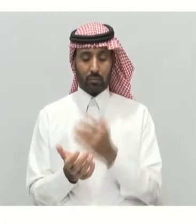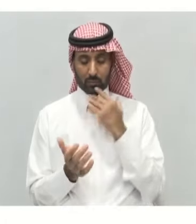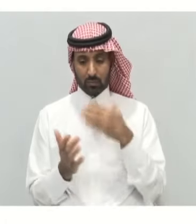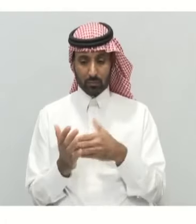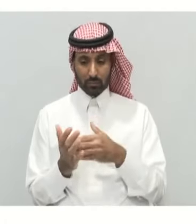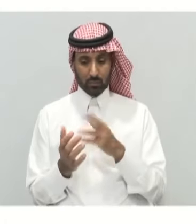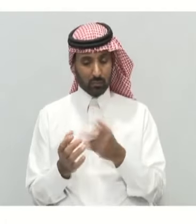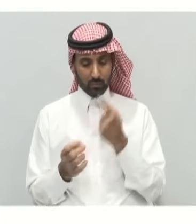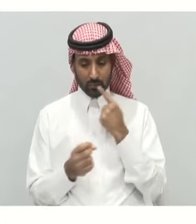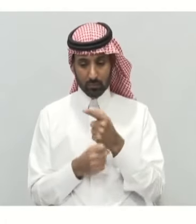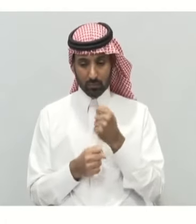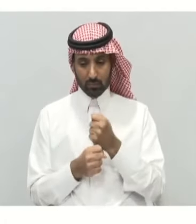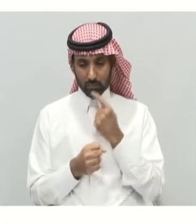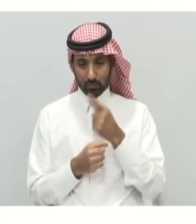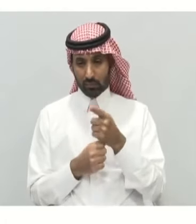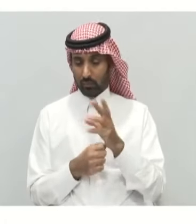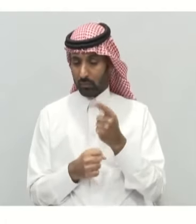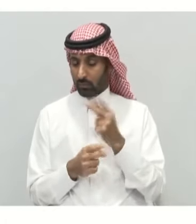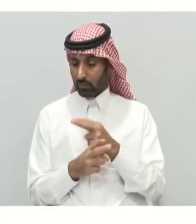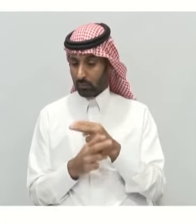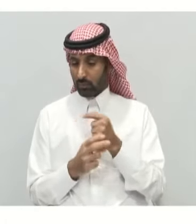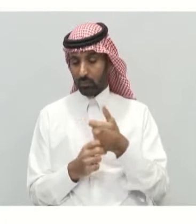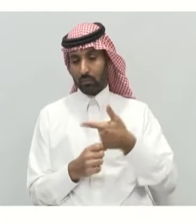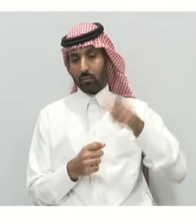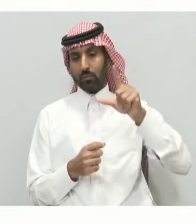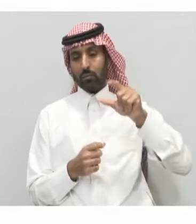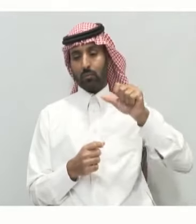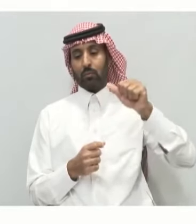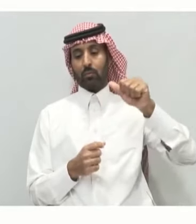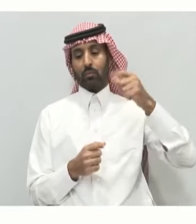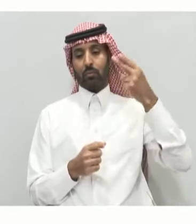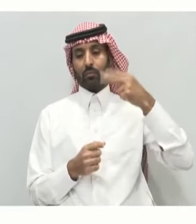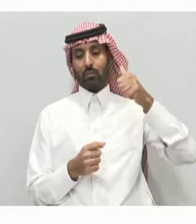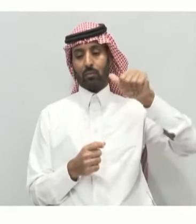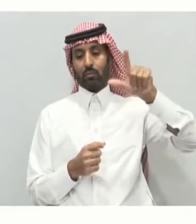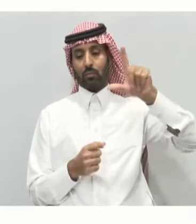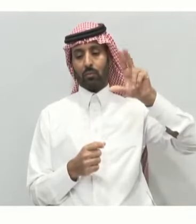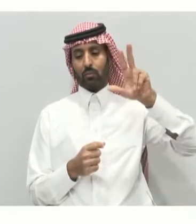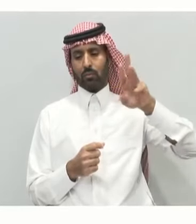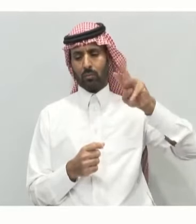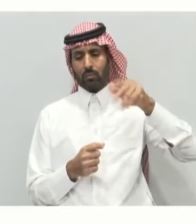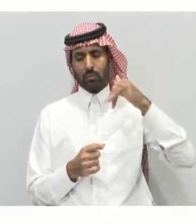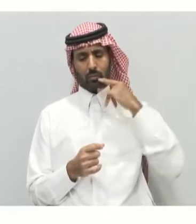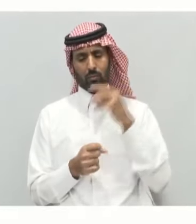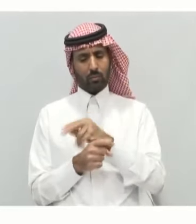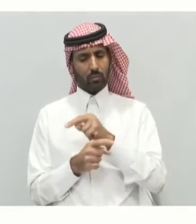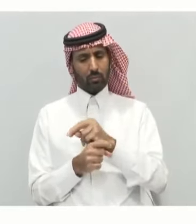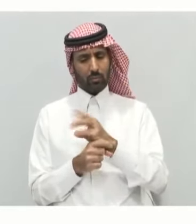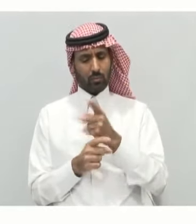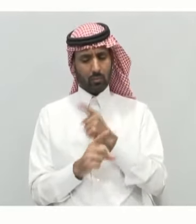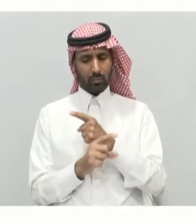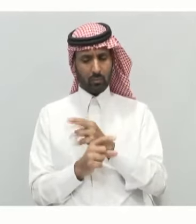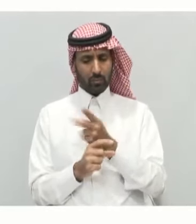last one, what does Mr. Al-Halawi teach? Here we go back to the subjects and their teachers. Here we can